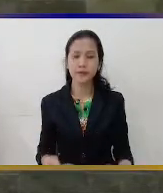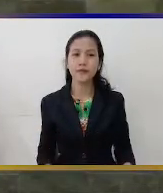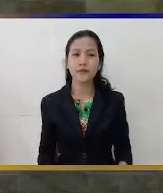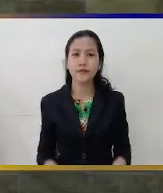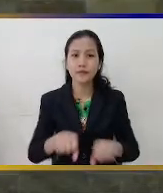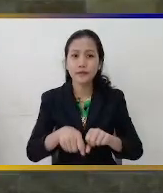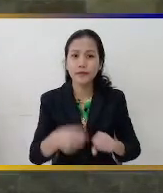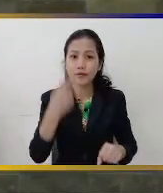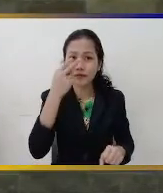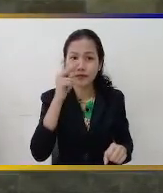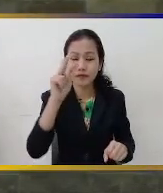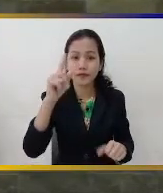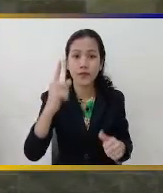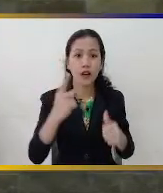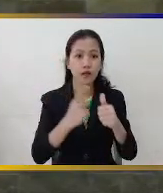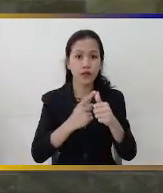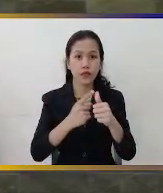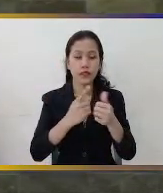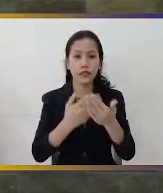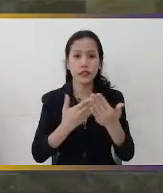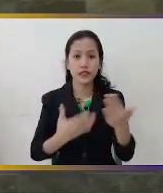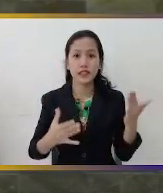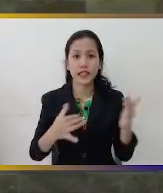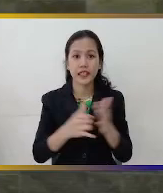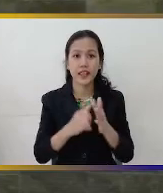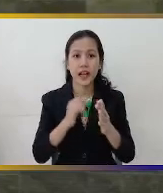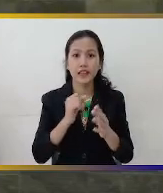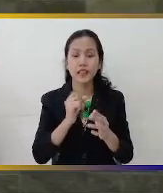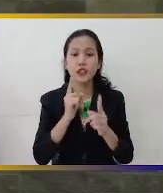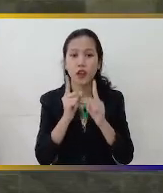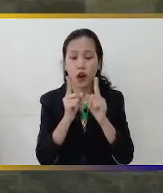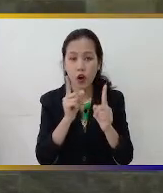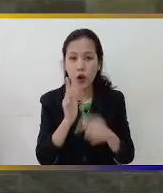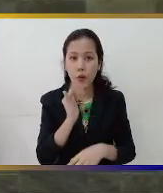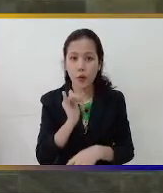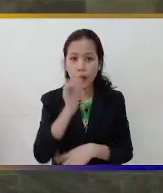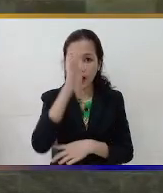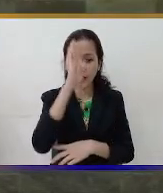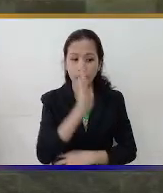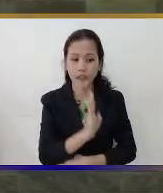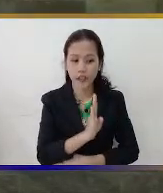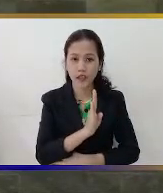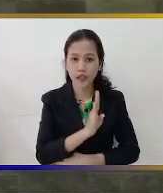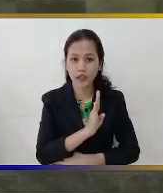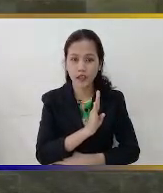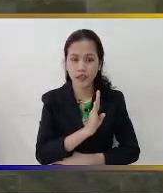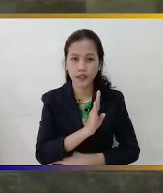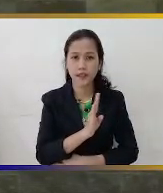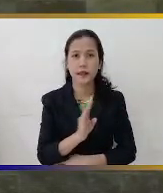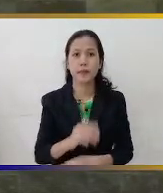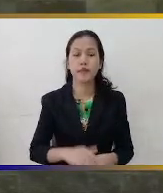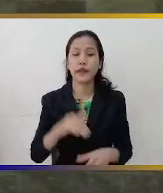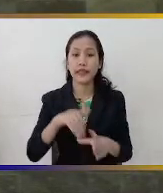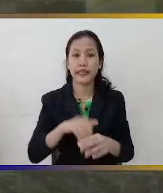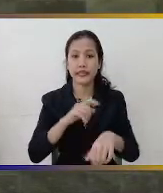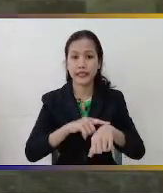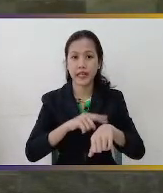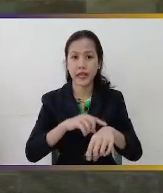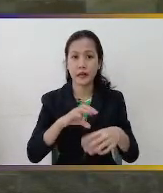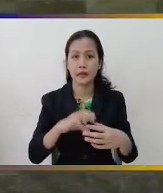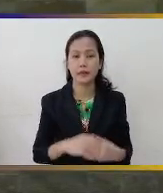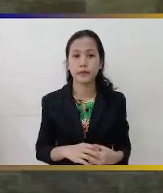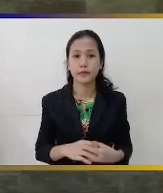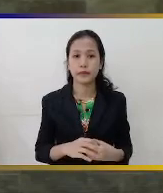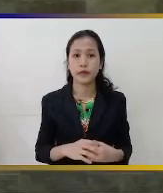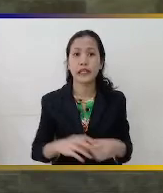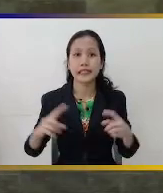po, the first sin na idinil po ng Diyos po dito, sa particularly sa panahon po ni Prophet Micah, is the